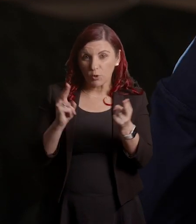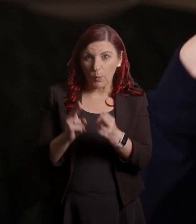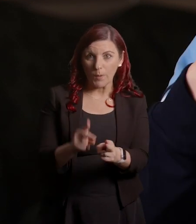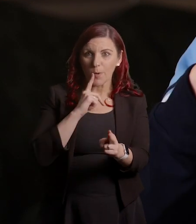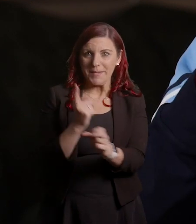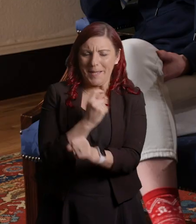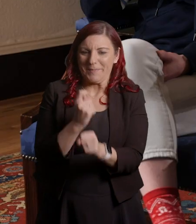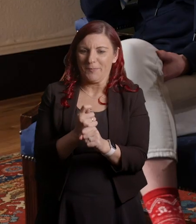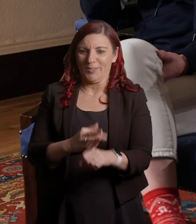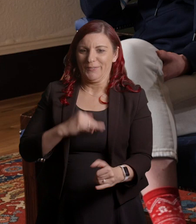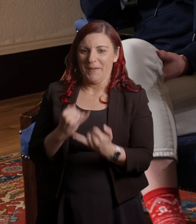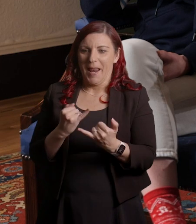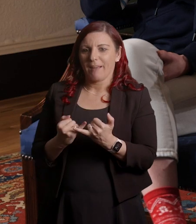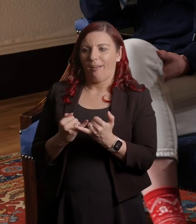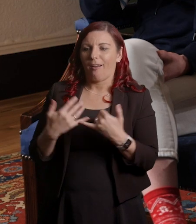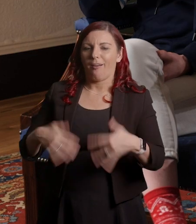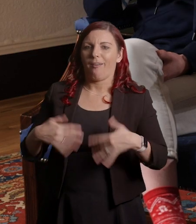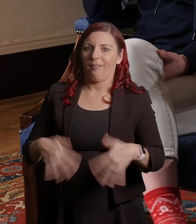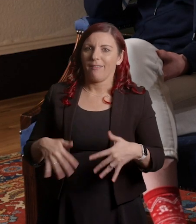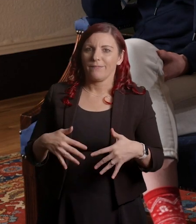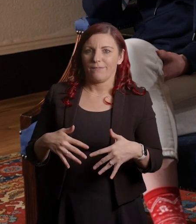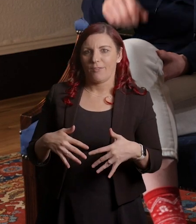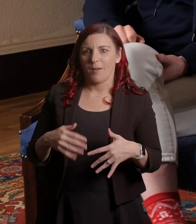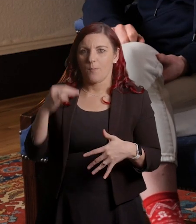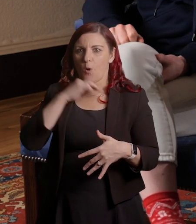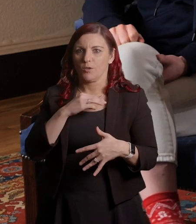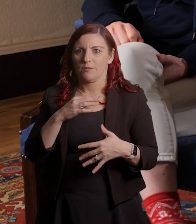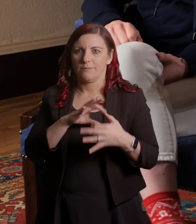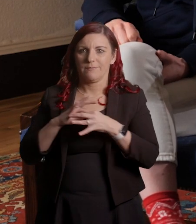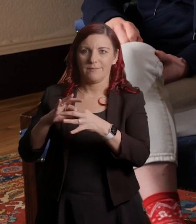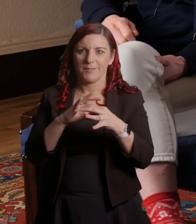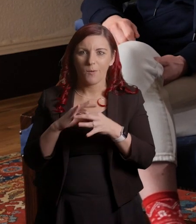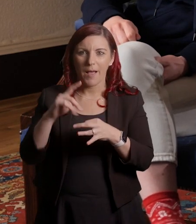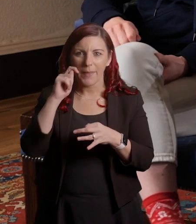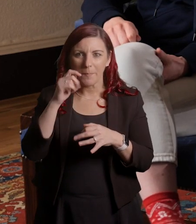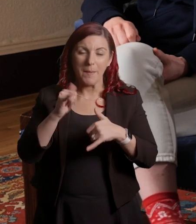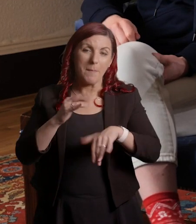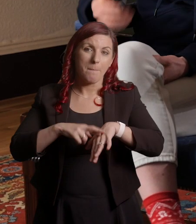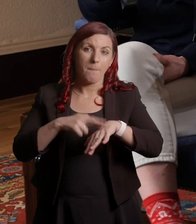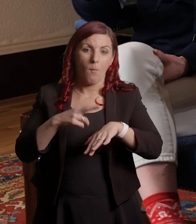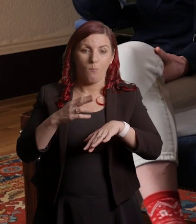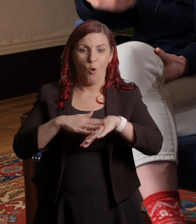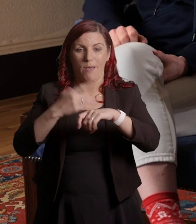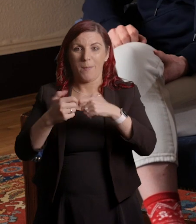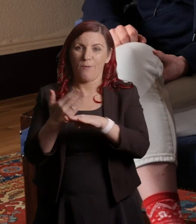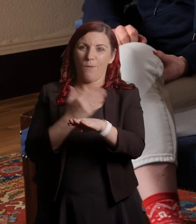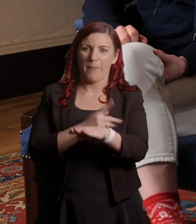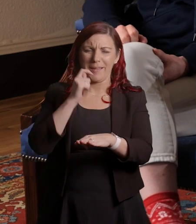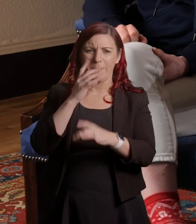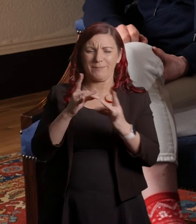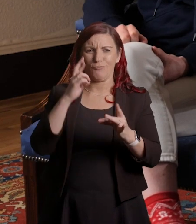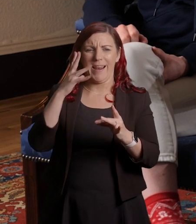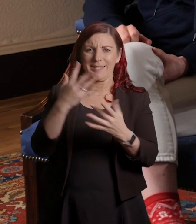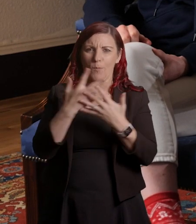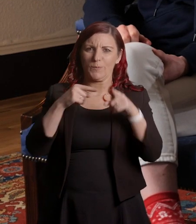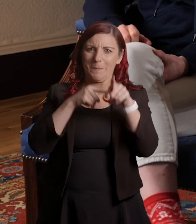so that when we are together we really do cherish it and value each other's friendships maybe a lot more, or made us realise how much we